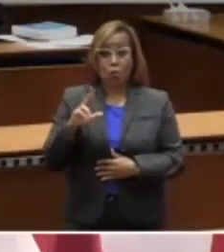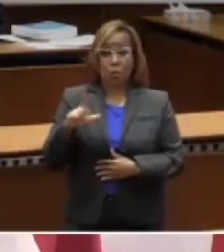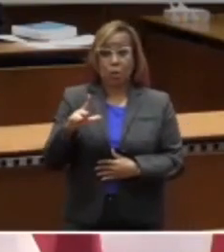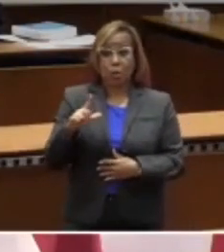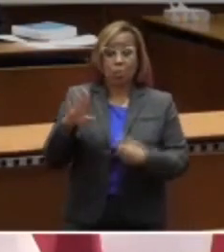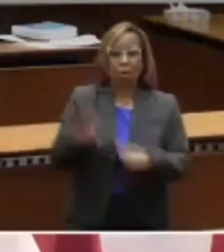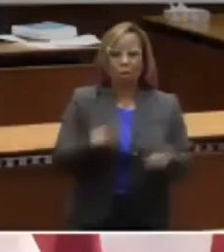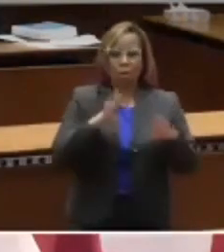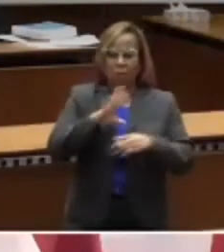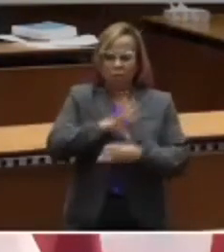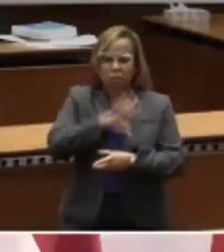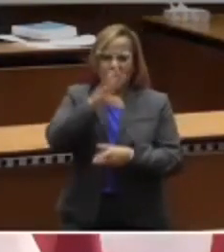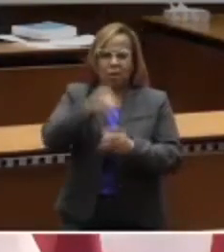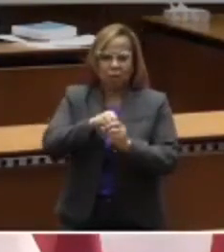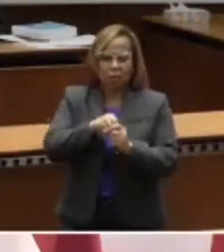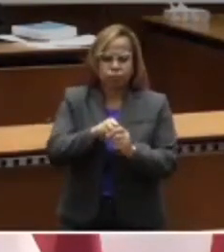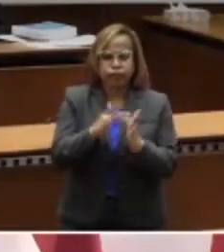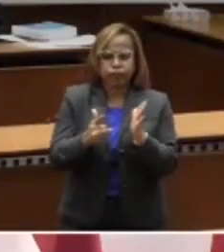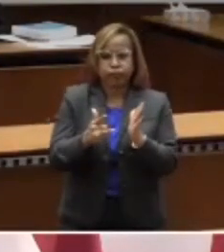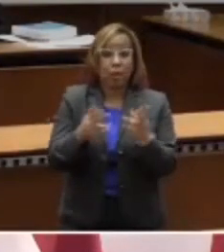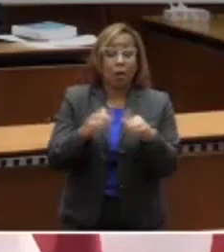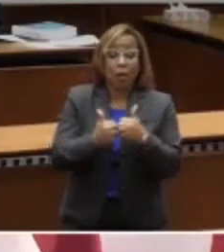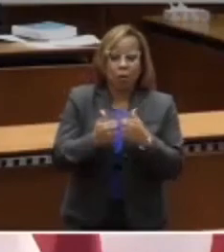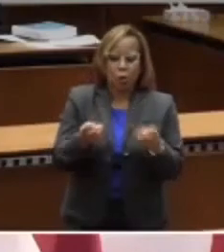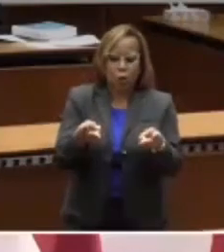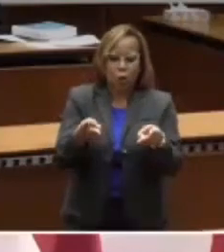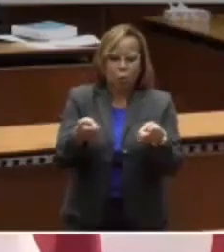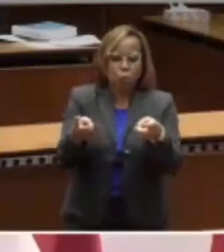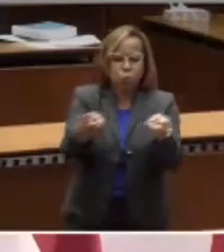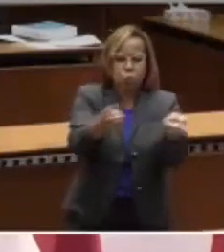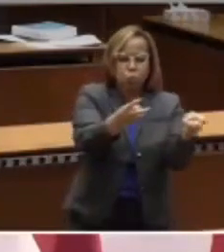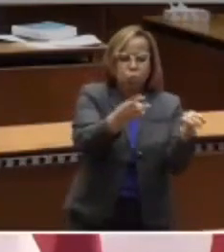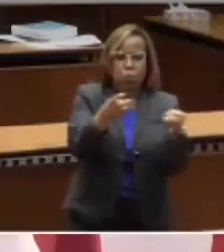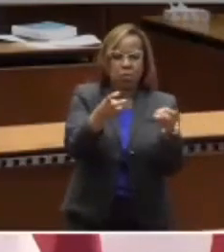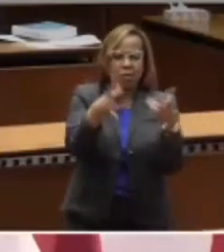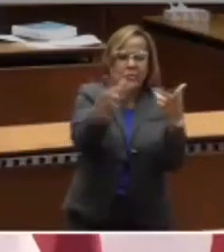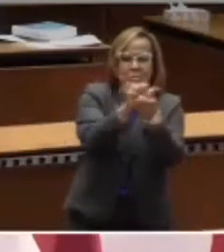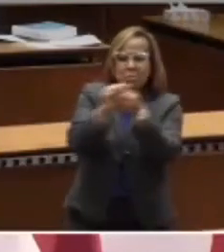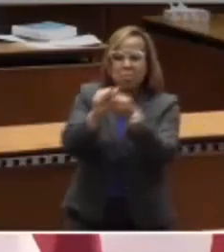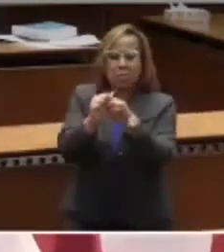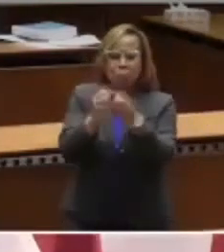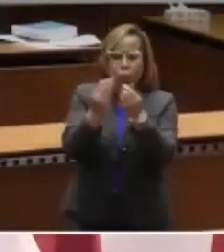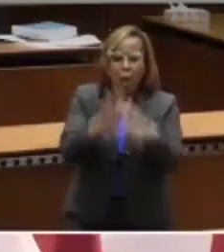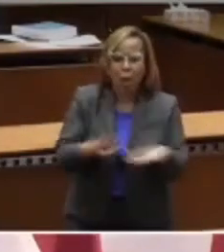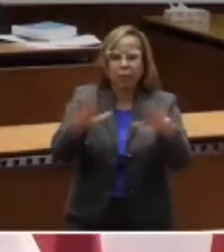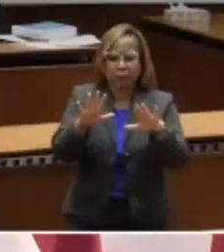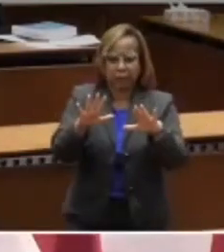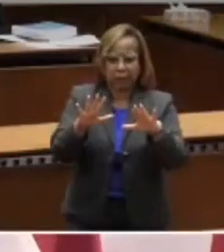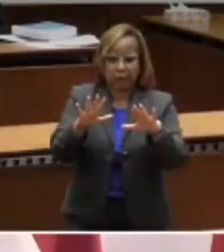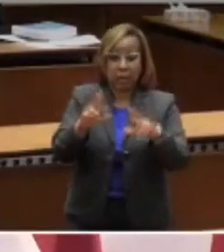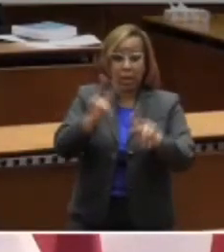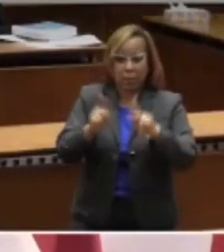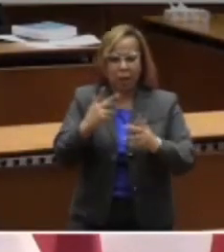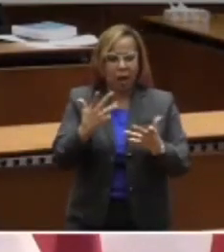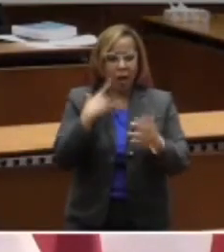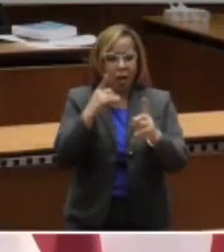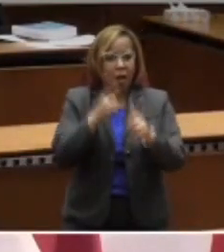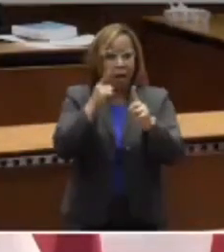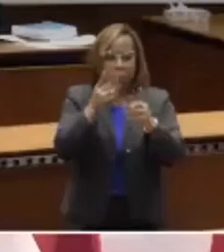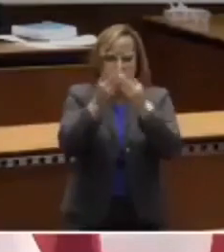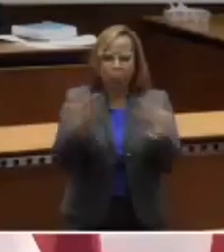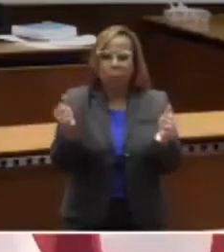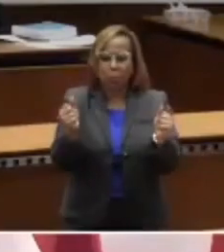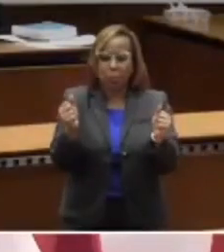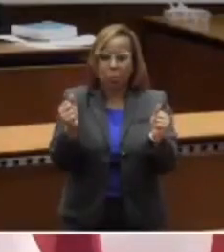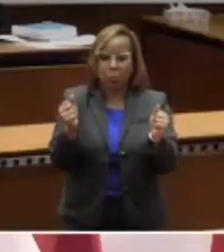our vulnerabilities and struck by looting and destroying property and with them, dreams.